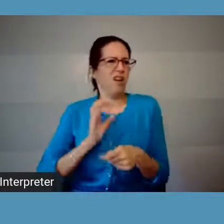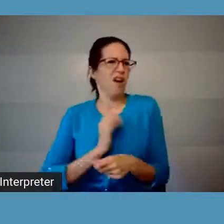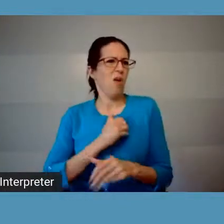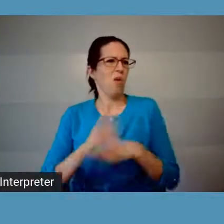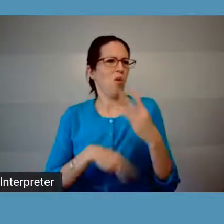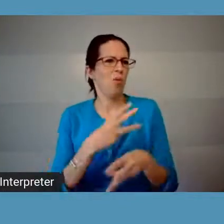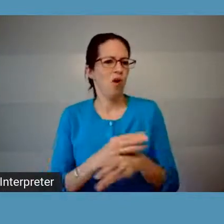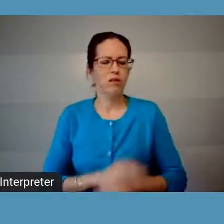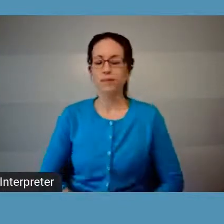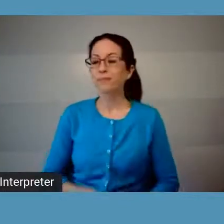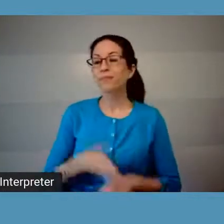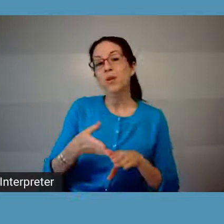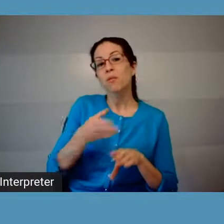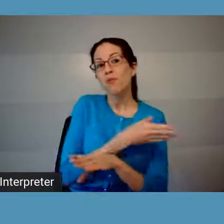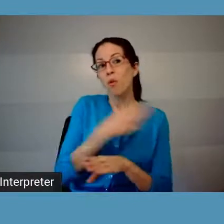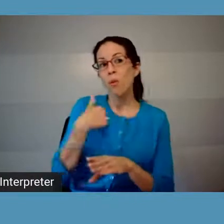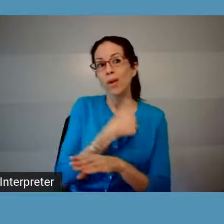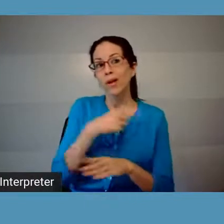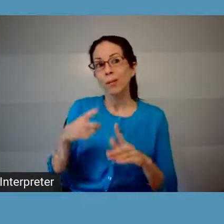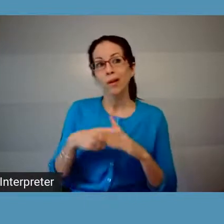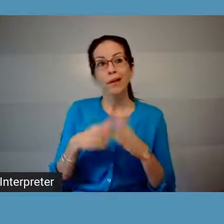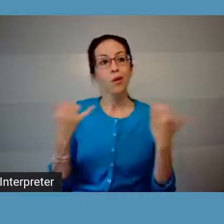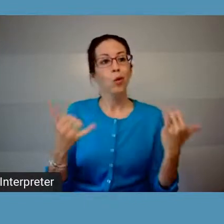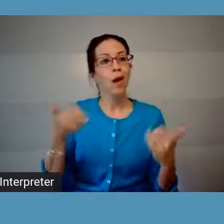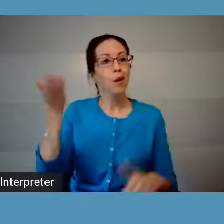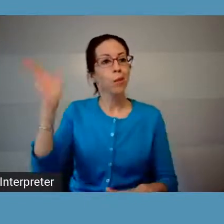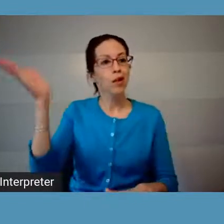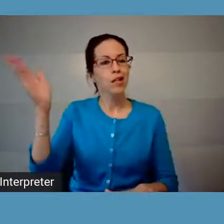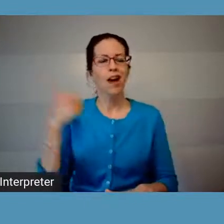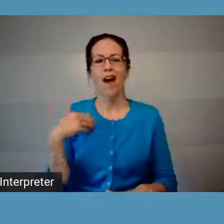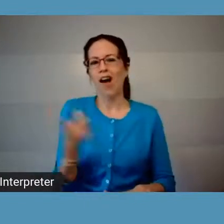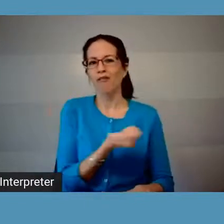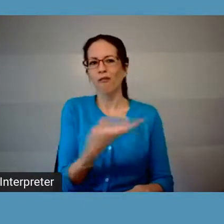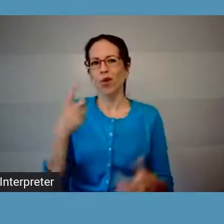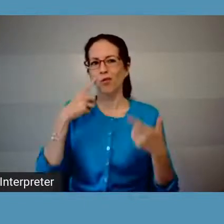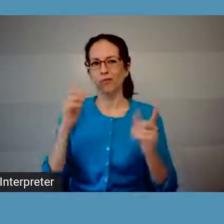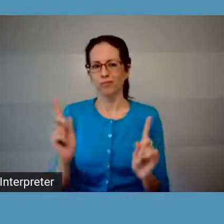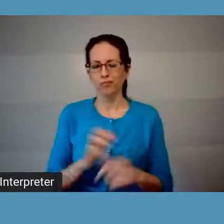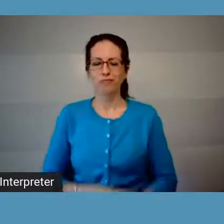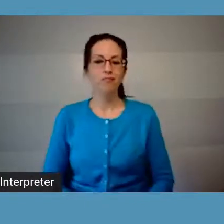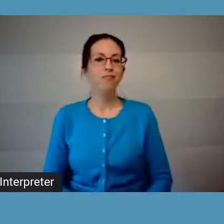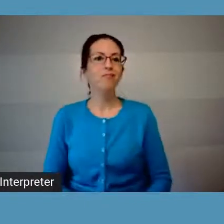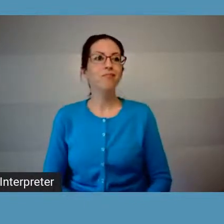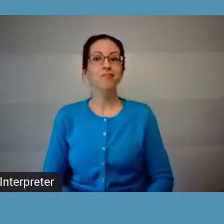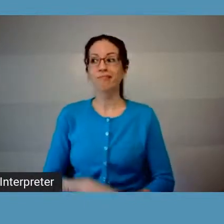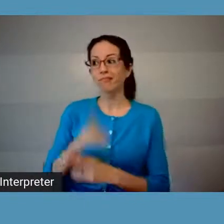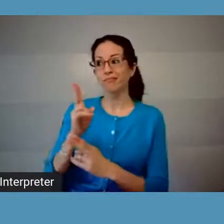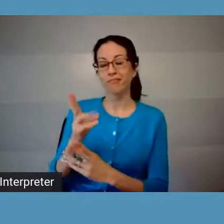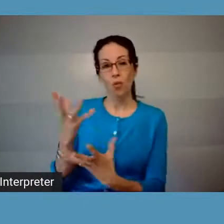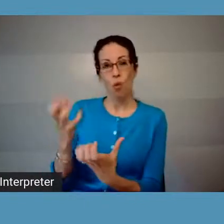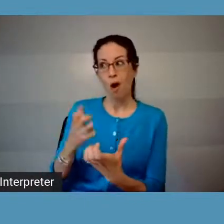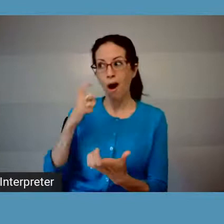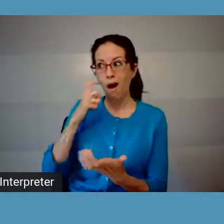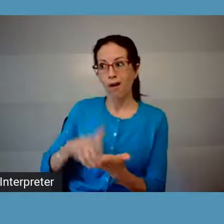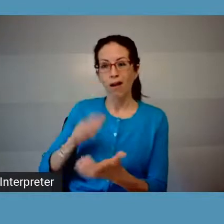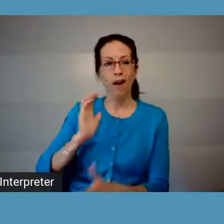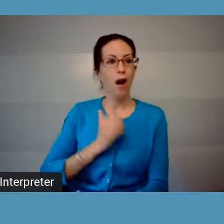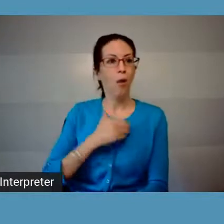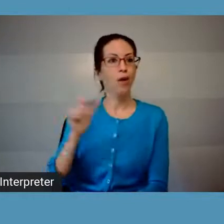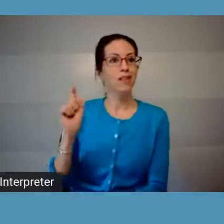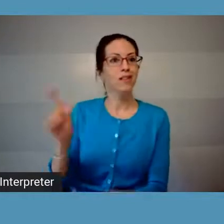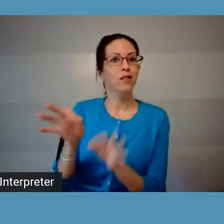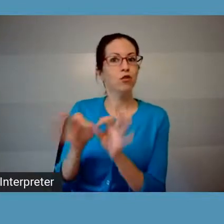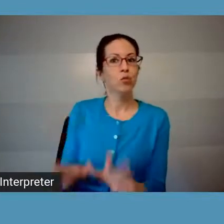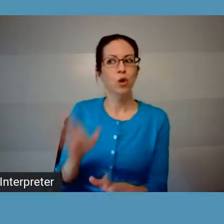begin today's presentation, a few housekeeping notes. I'd like to acknowledge today's American Sign Language, or ASL interpreter, who